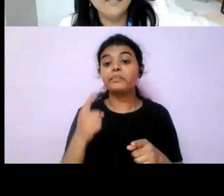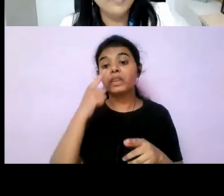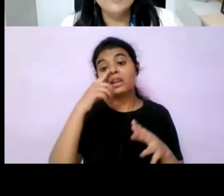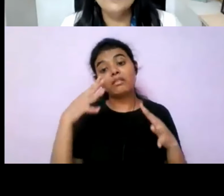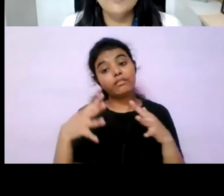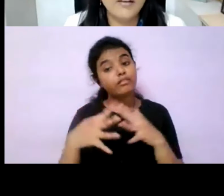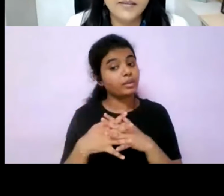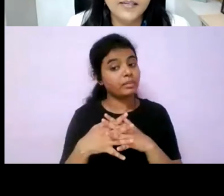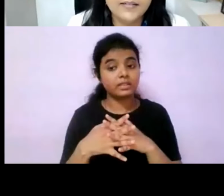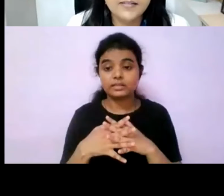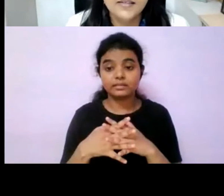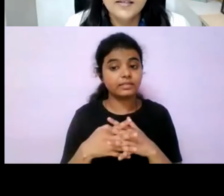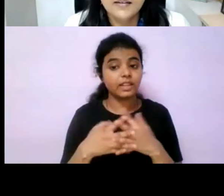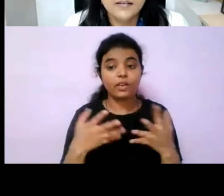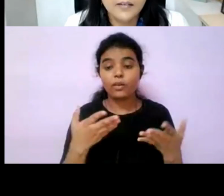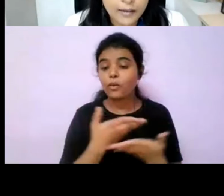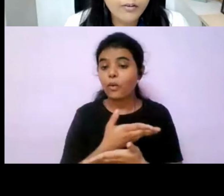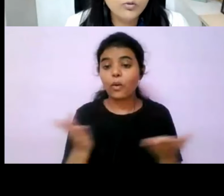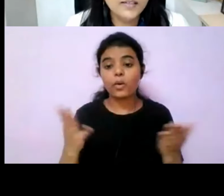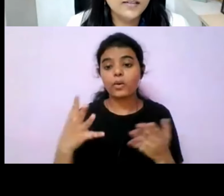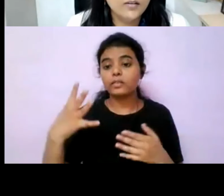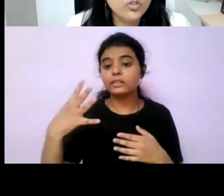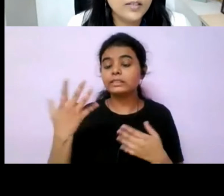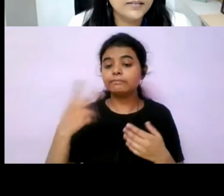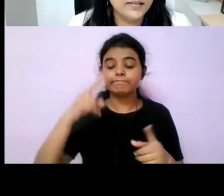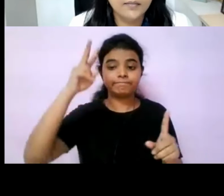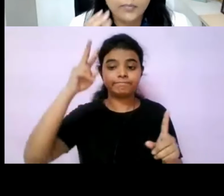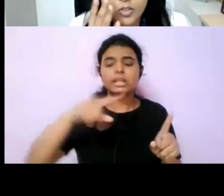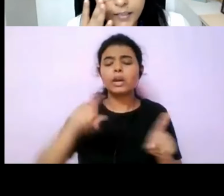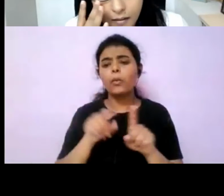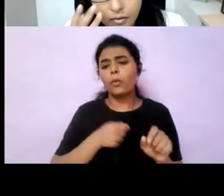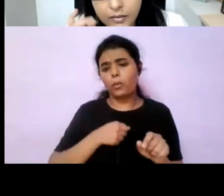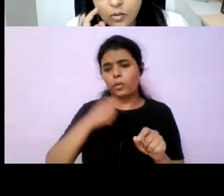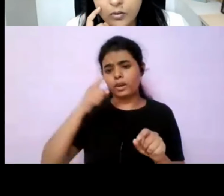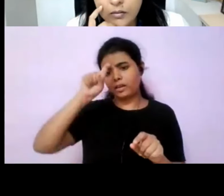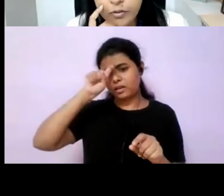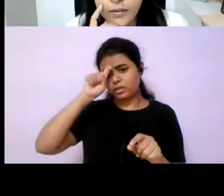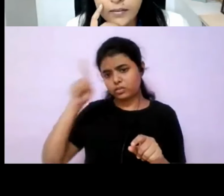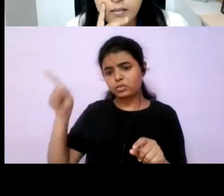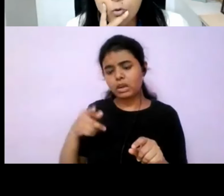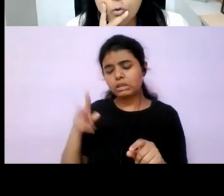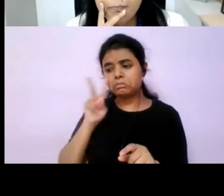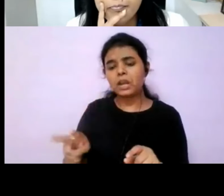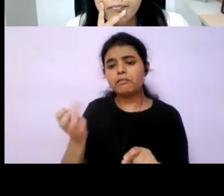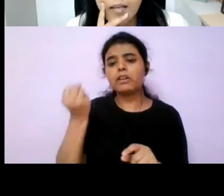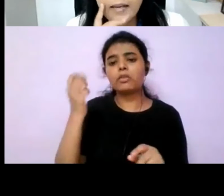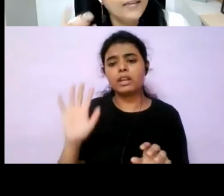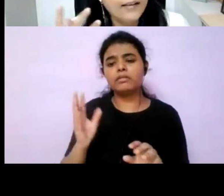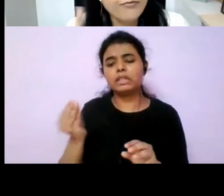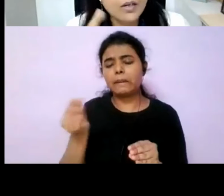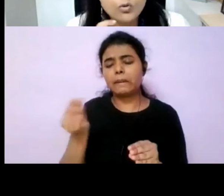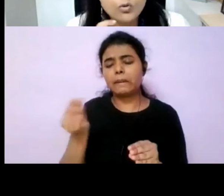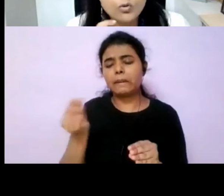in many families. I found that in Gujarat, in a project I worked on a few years ago, and left out of family